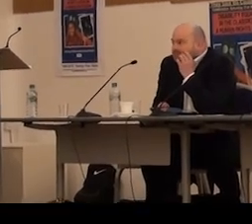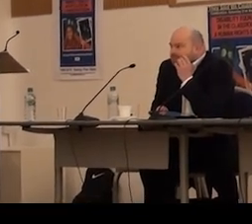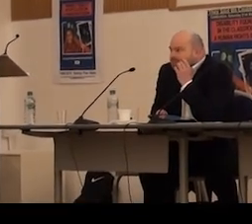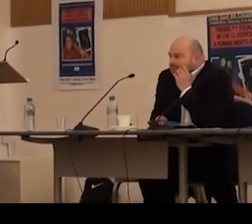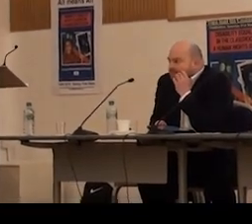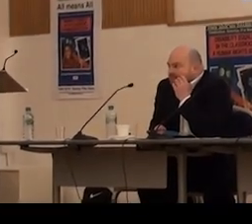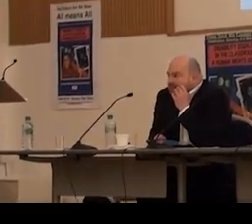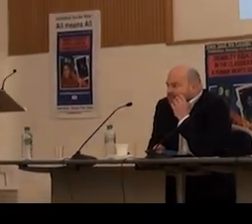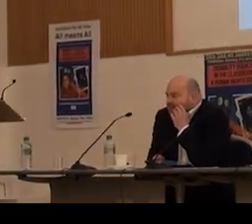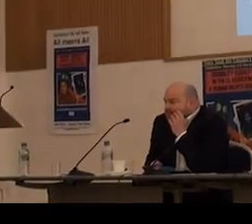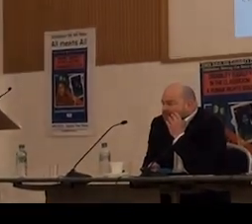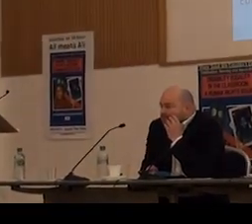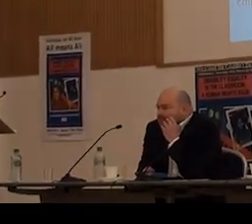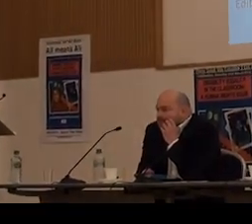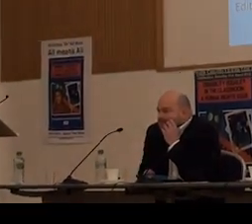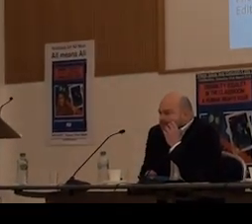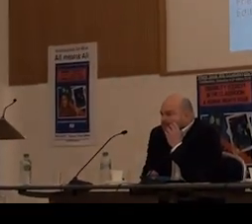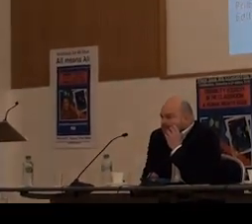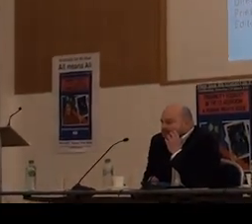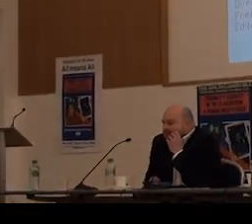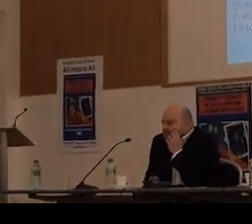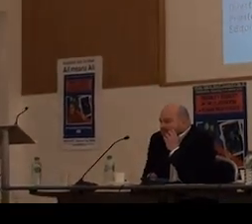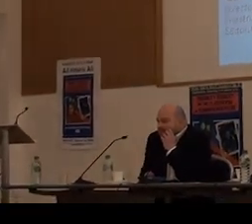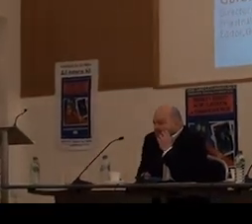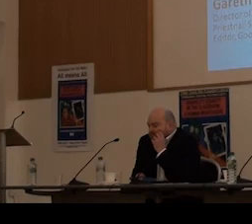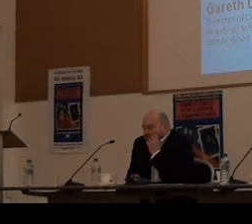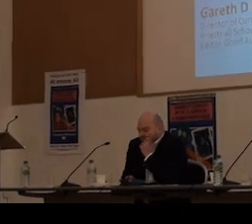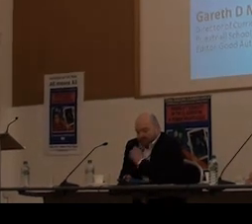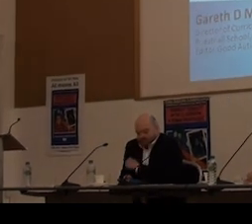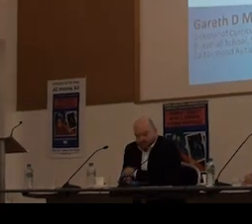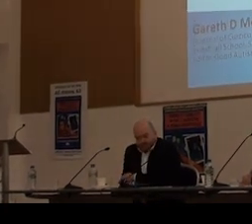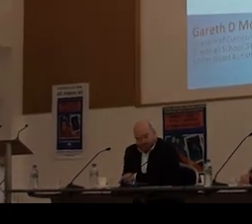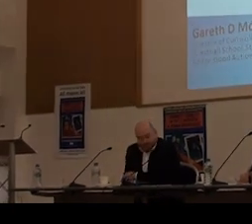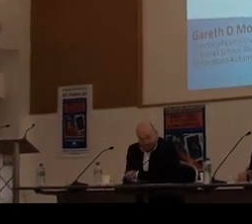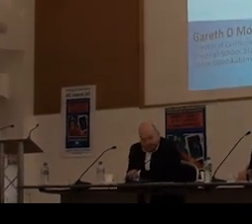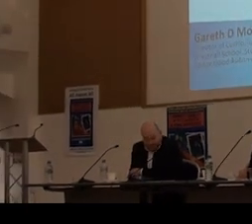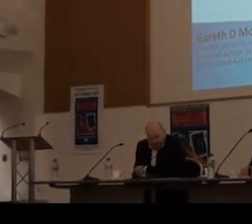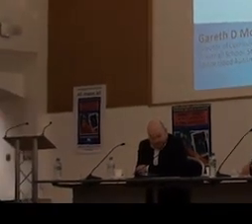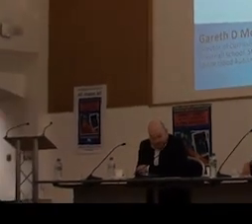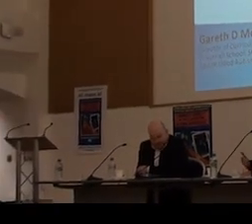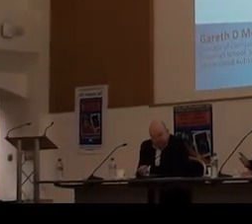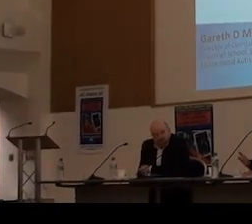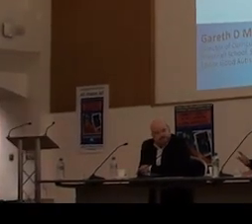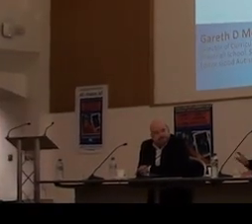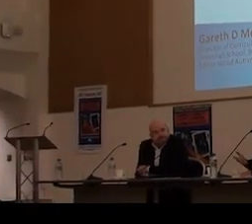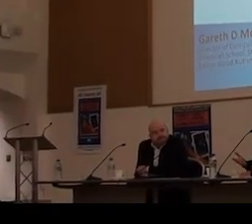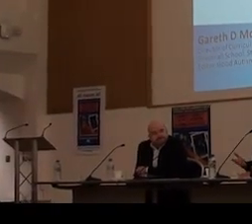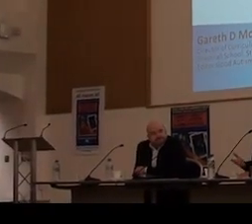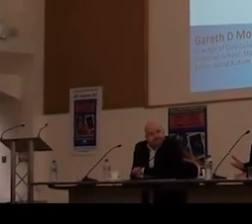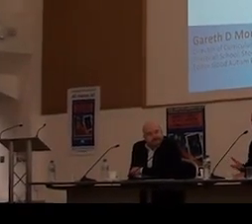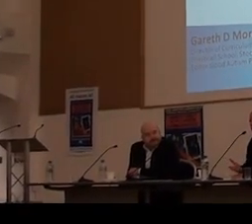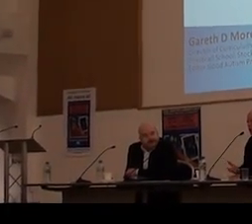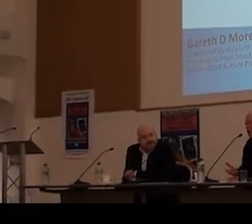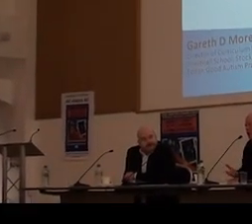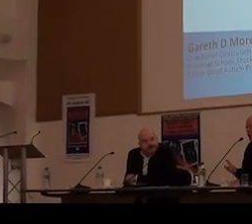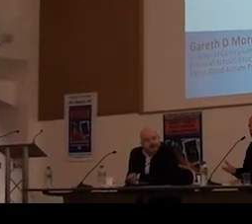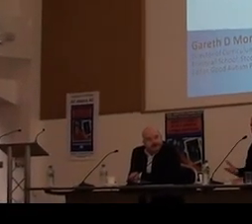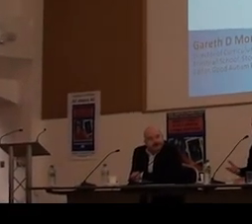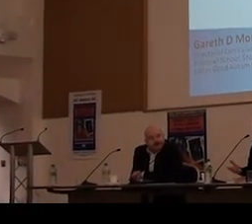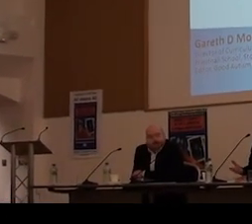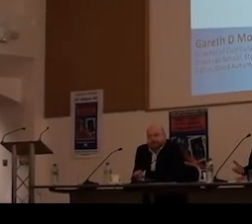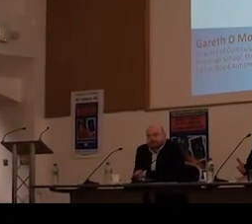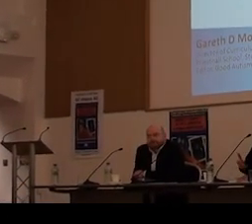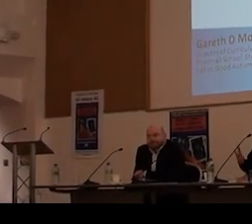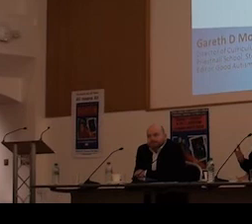sense of real welcome that was mentioned there by Alison. I often wonder, you know, when